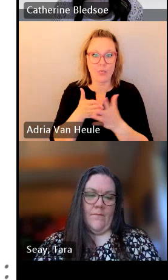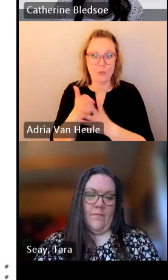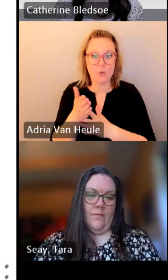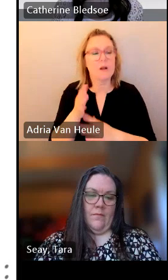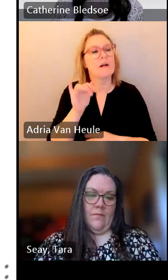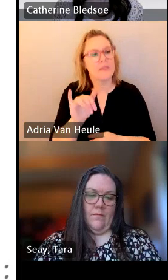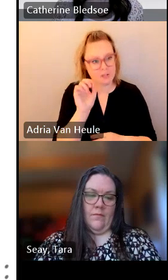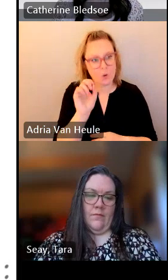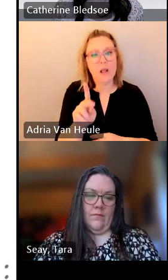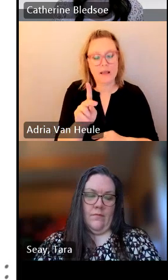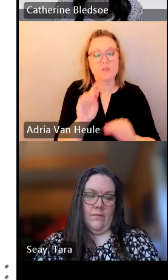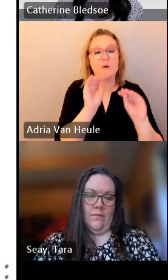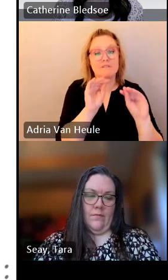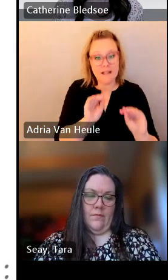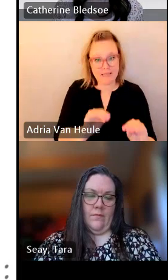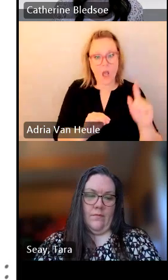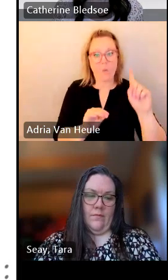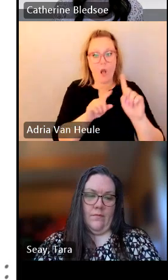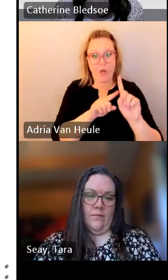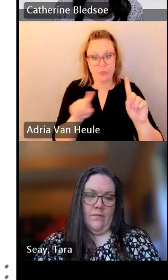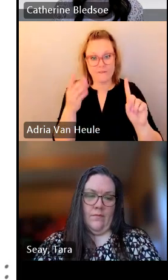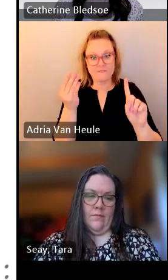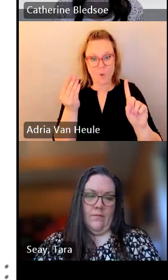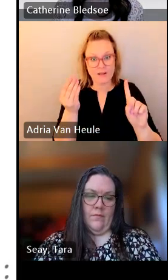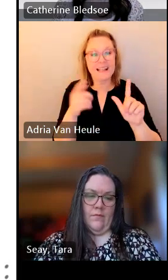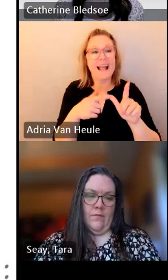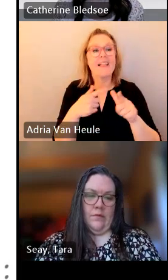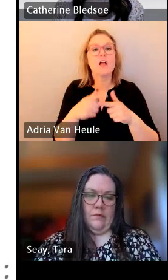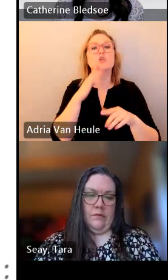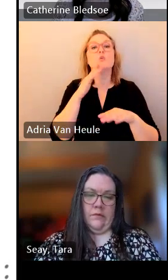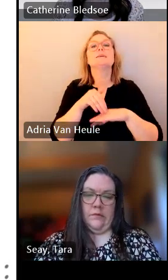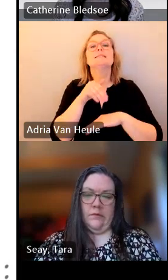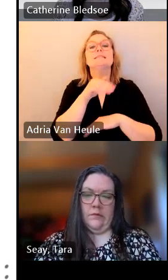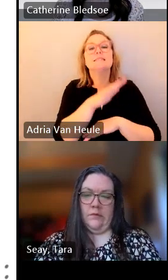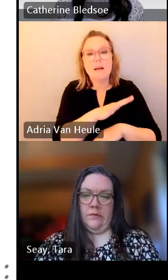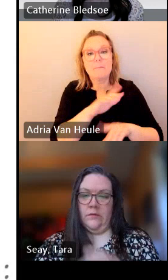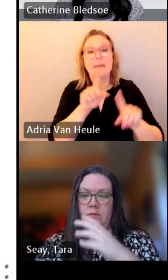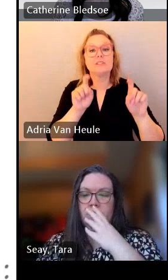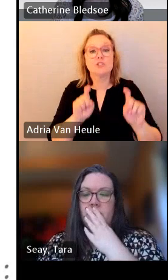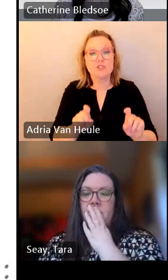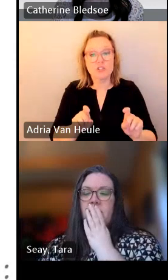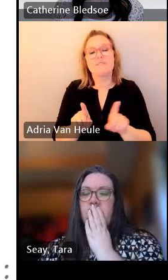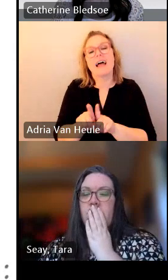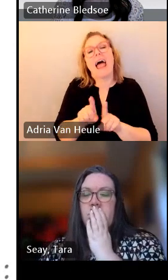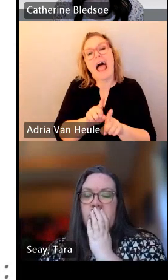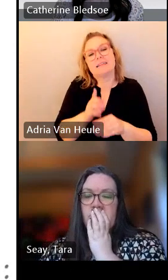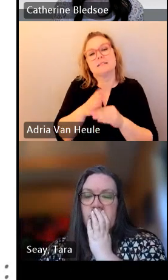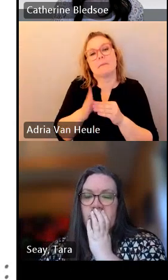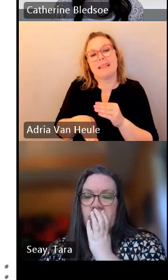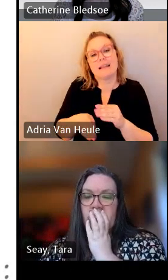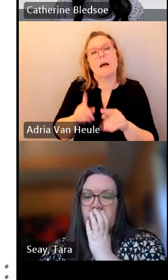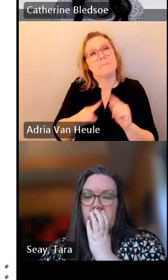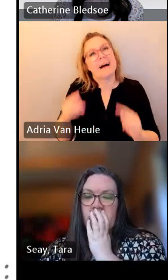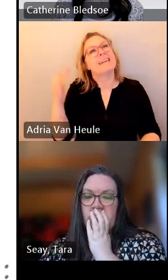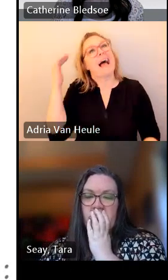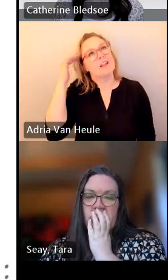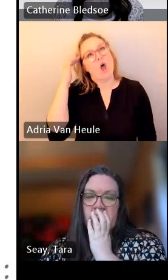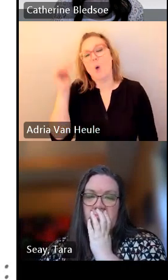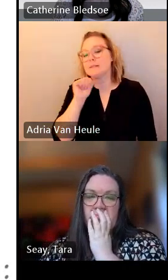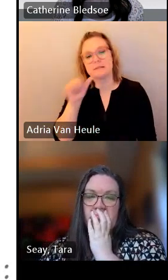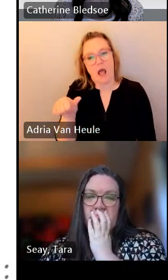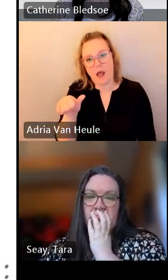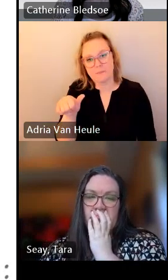information you did have, so 1 through 14, and you're going to submit that survey as if it was completed, knowing that it's not. And then we would ask that